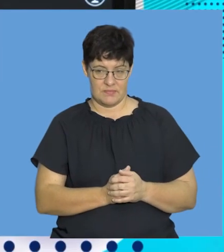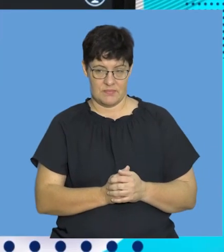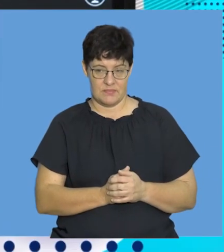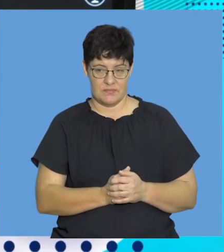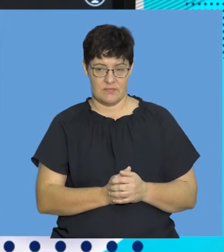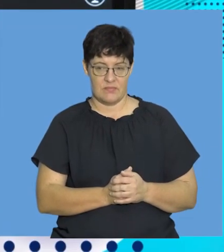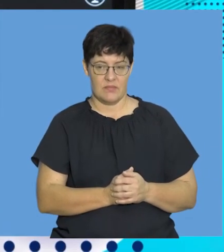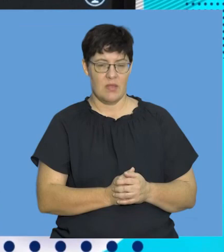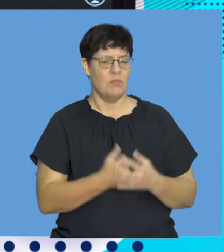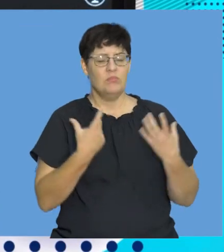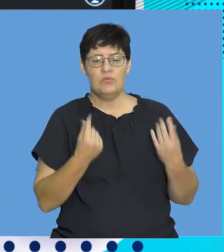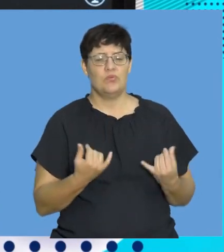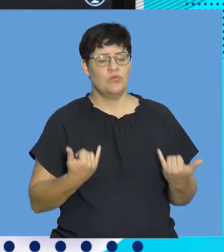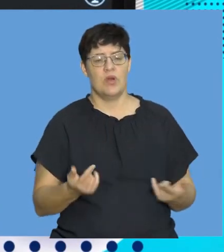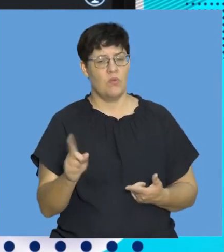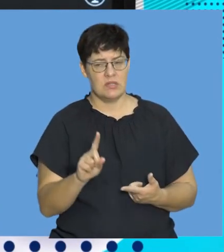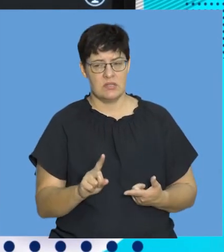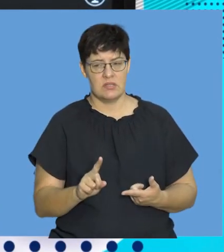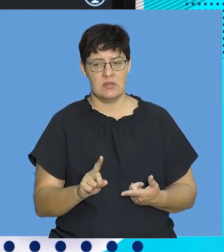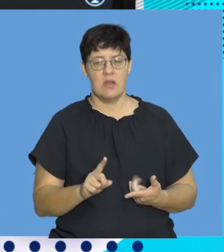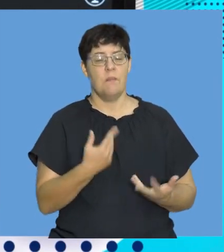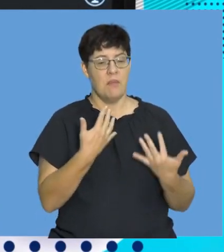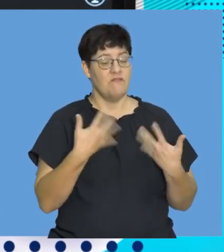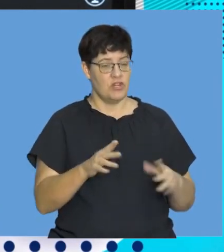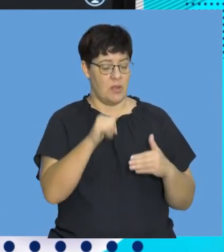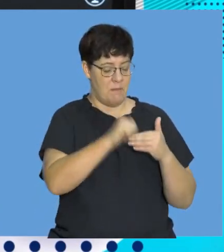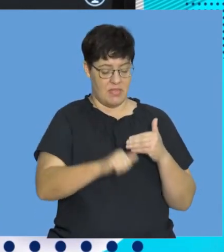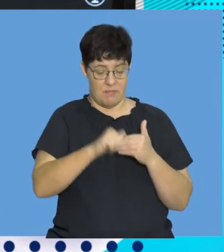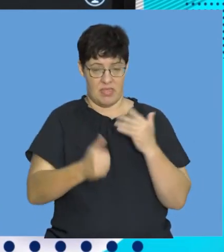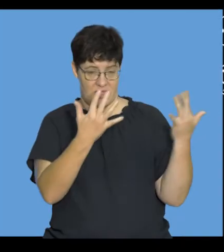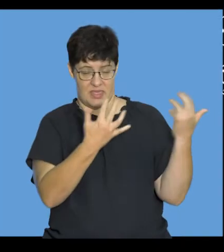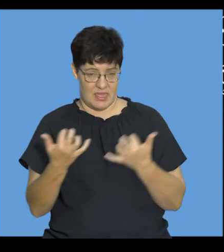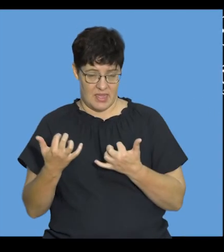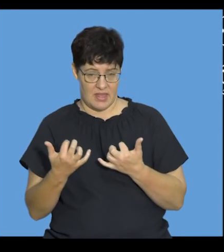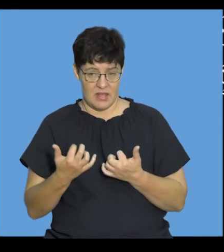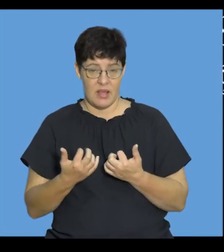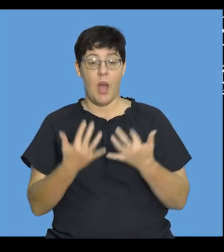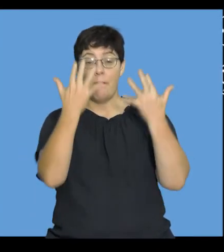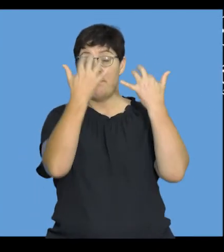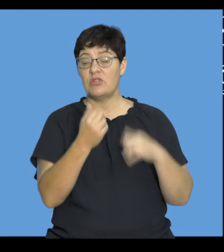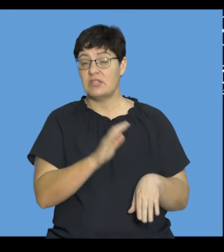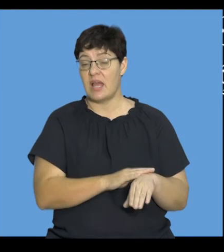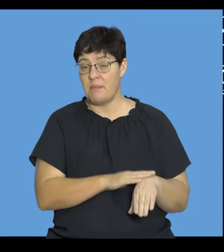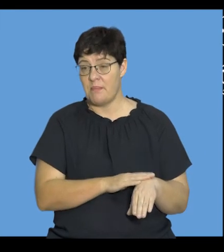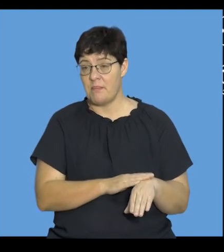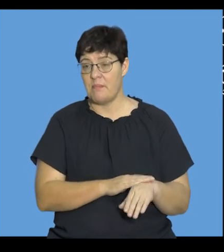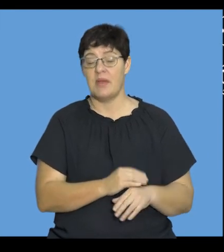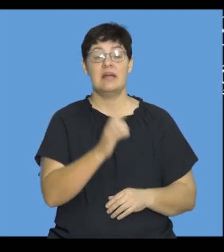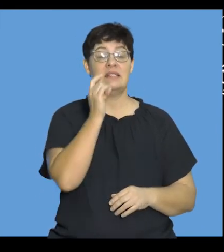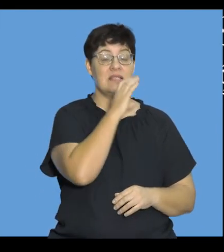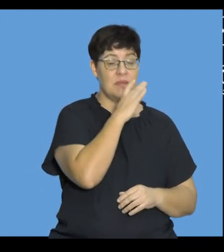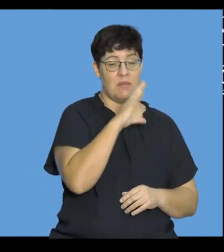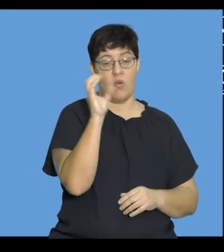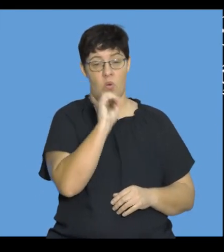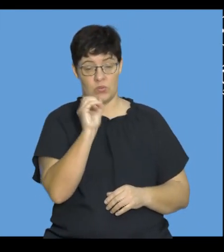we've calculated all the months, remember our budgeted period is September, October, and